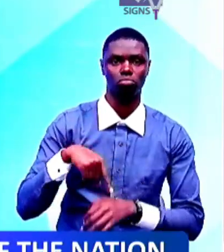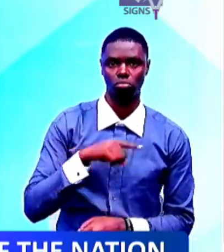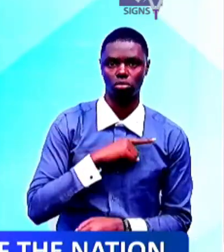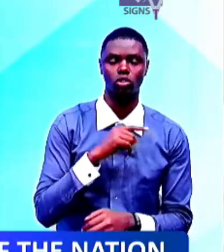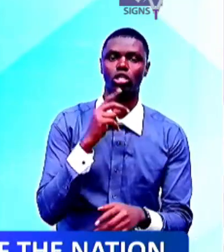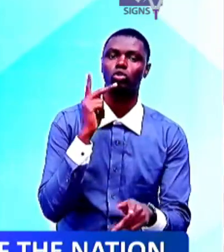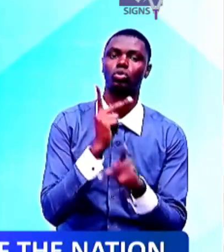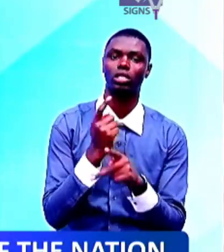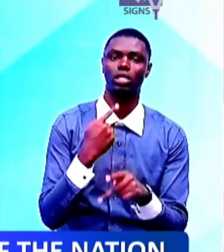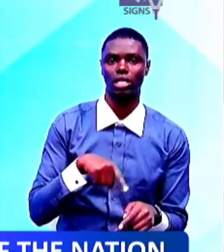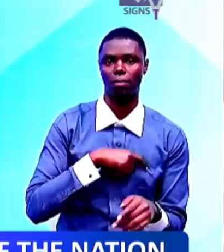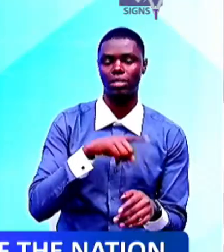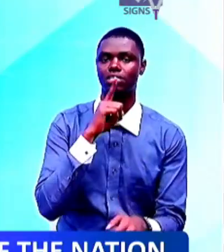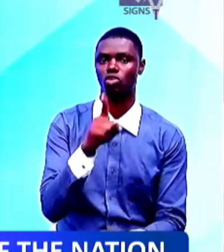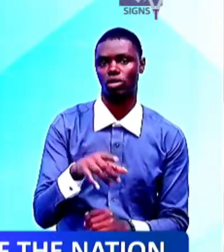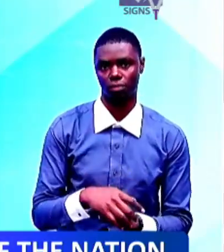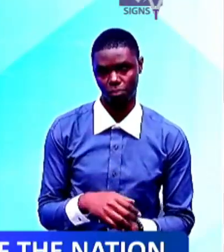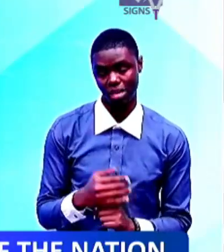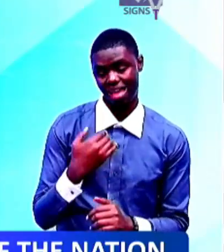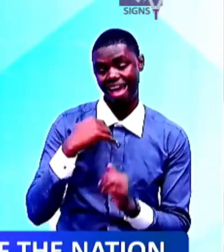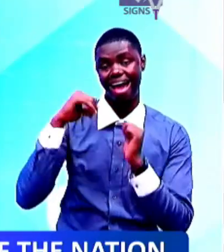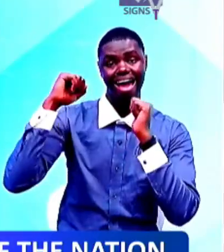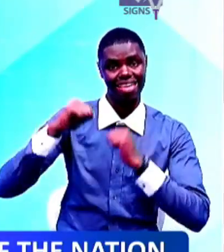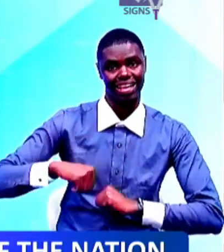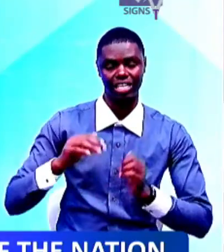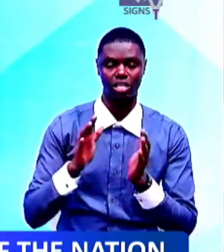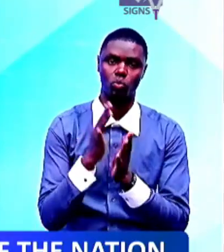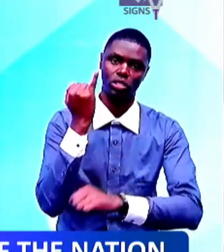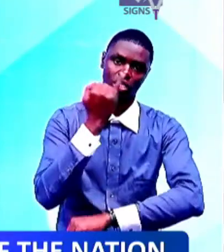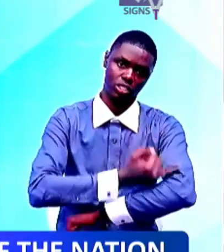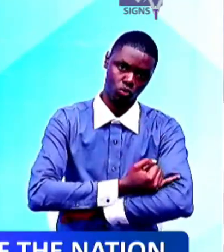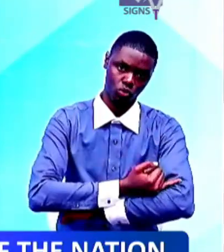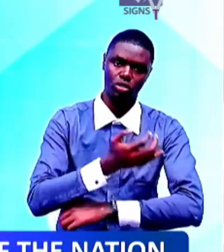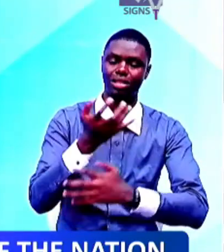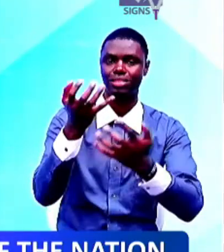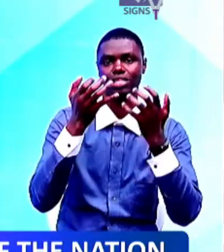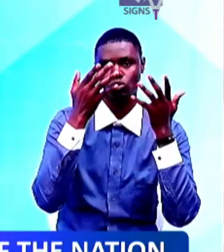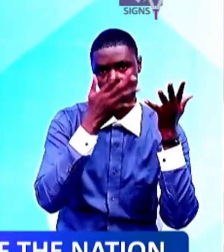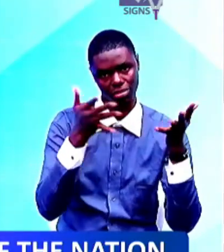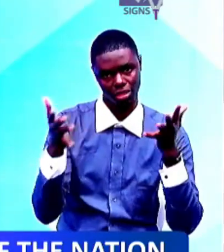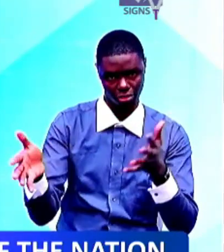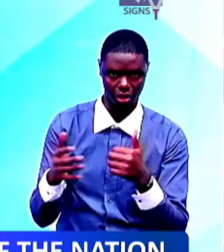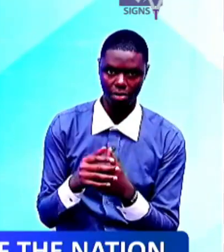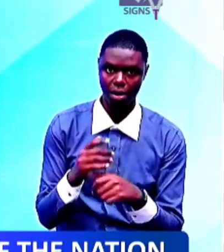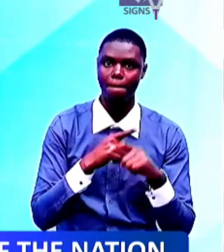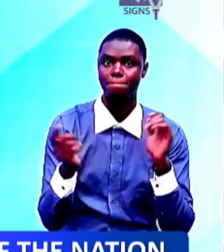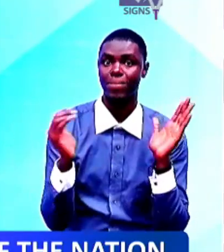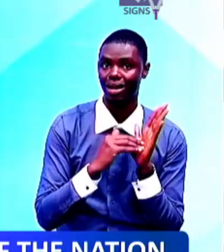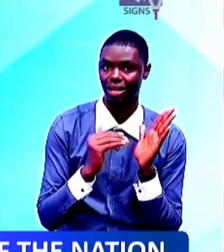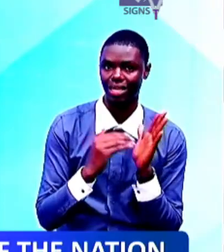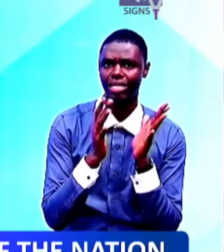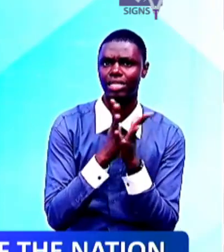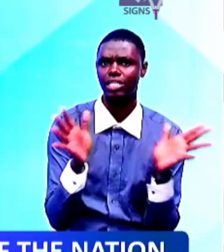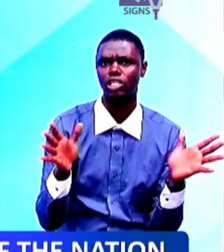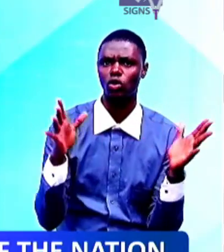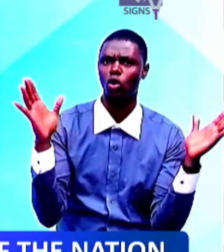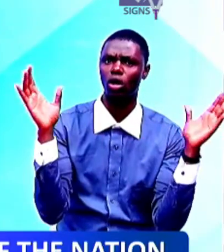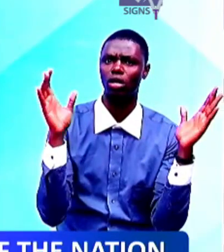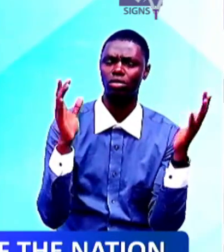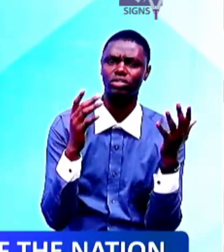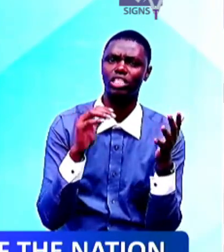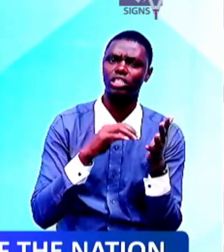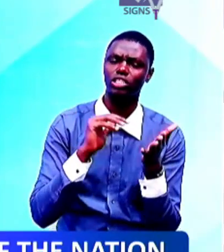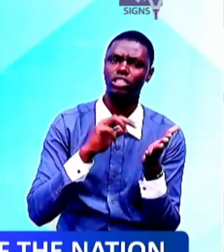order. So Oyola, and I agree with the institutions that they need to be in place. But then the general conclusion is